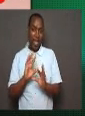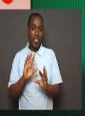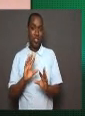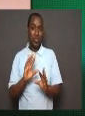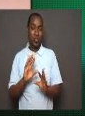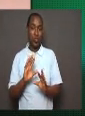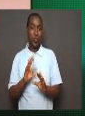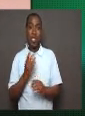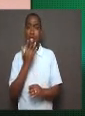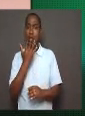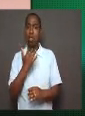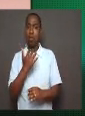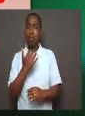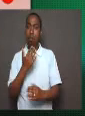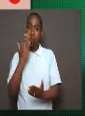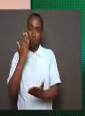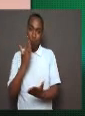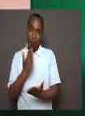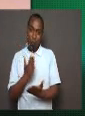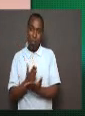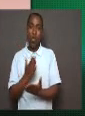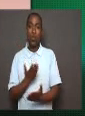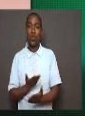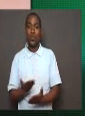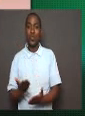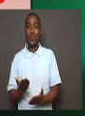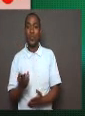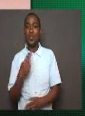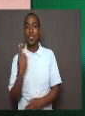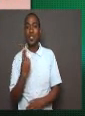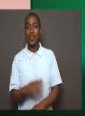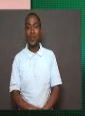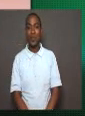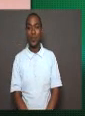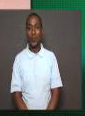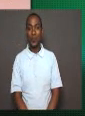blood-clotting substances at the sites of wounds.